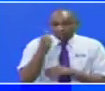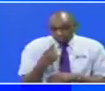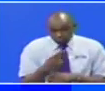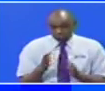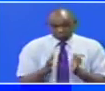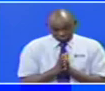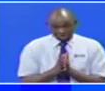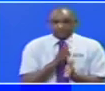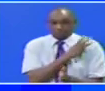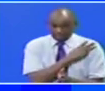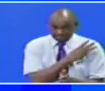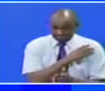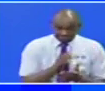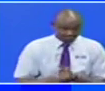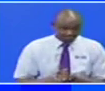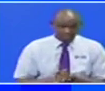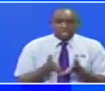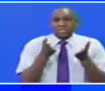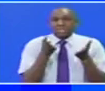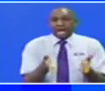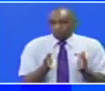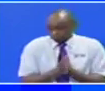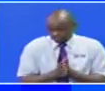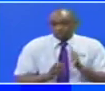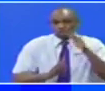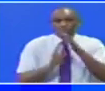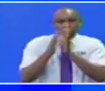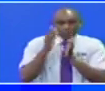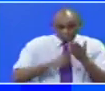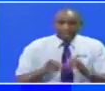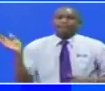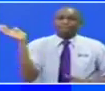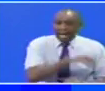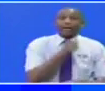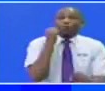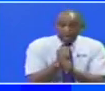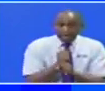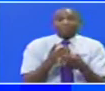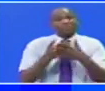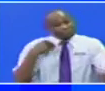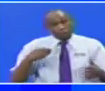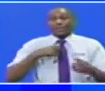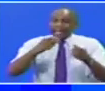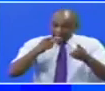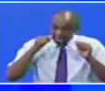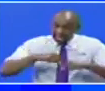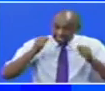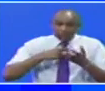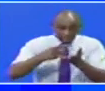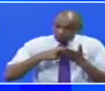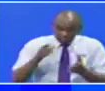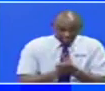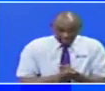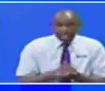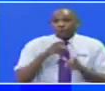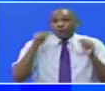interpreter tonight is William Sila. Now, our top story, go back to work first before we can have any further negotiations.